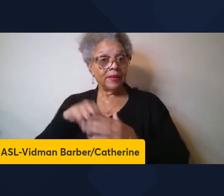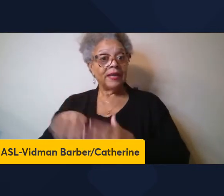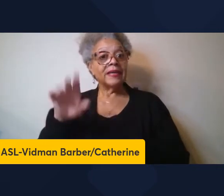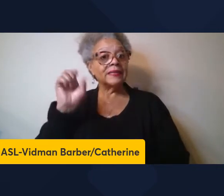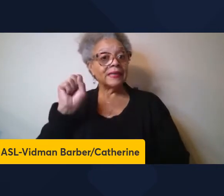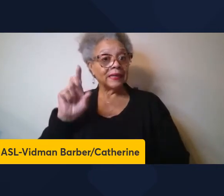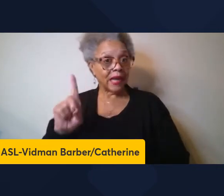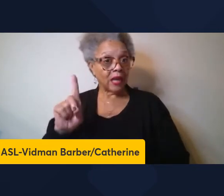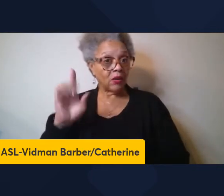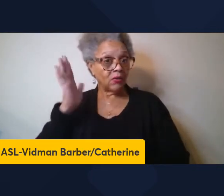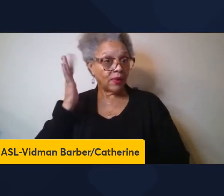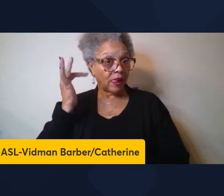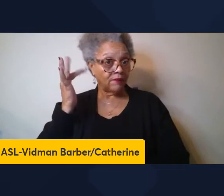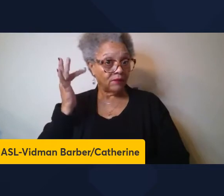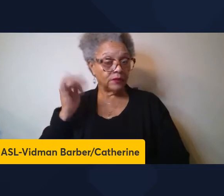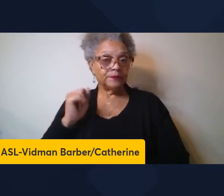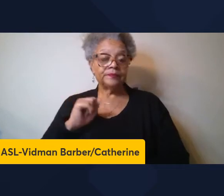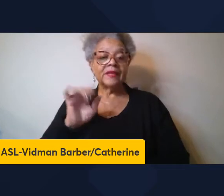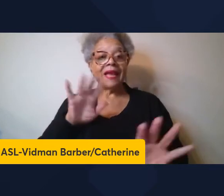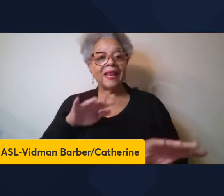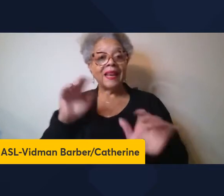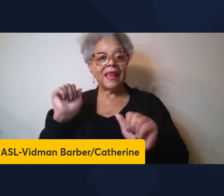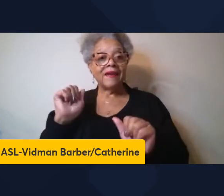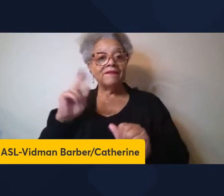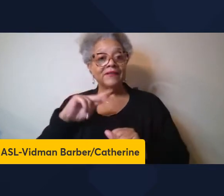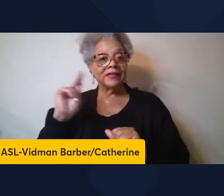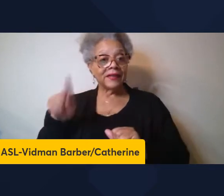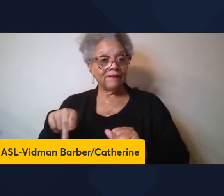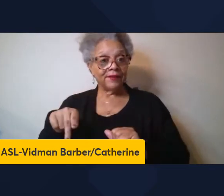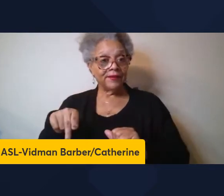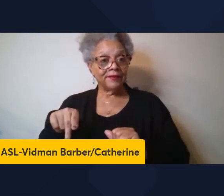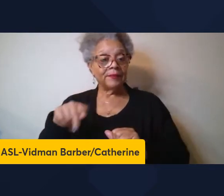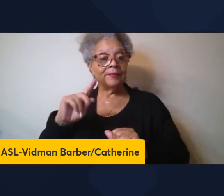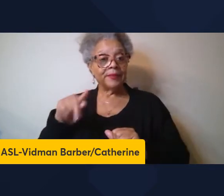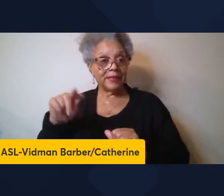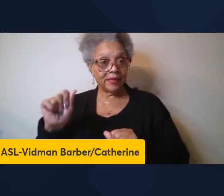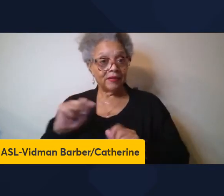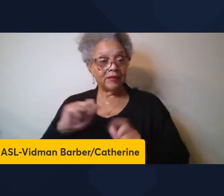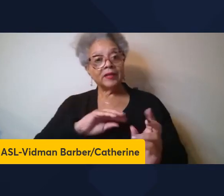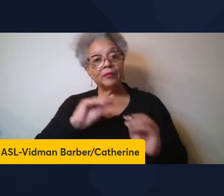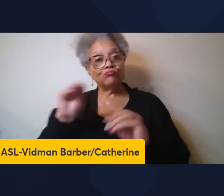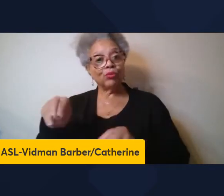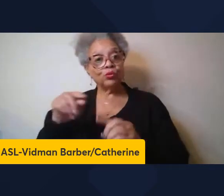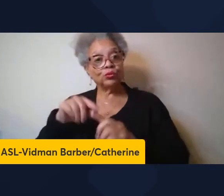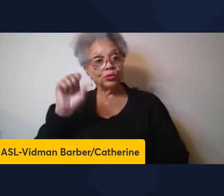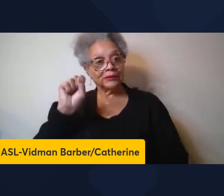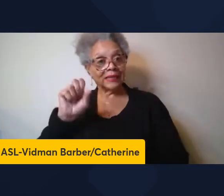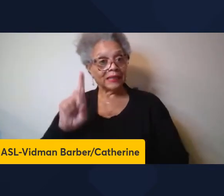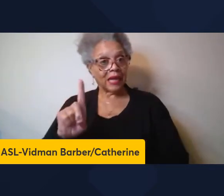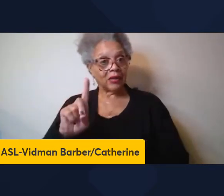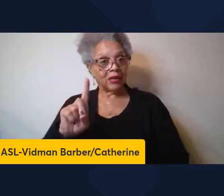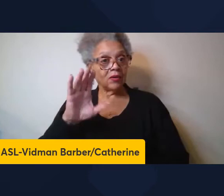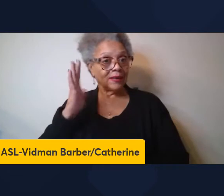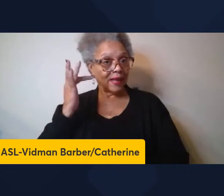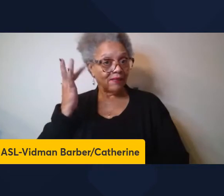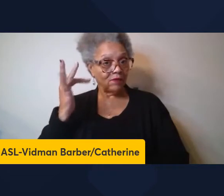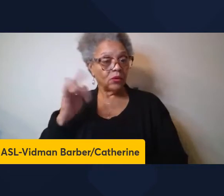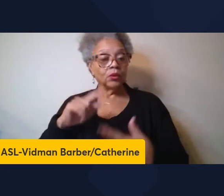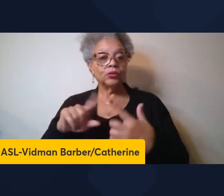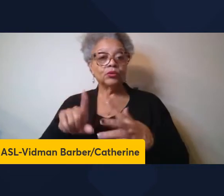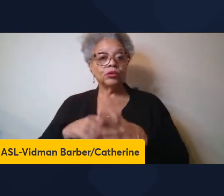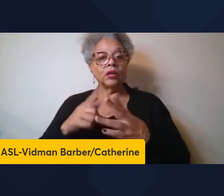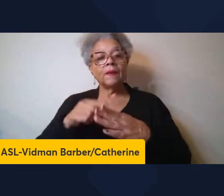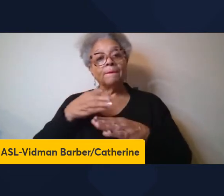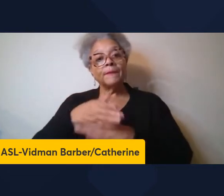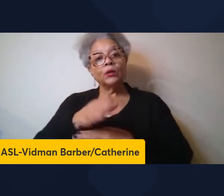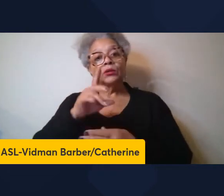California. I left Philadelphia, PA, and came to San Diego, California, and to start a